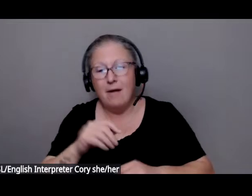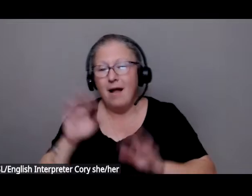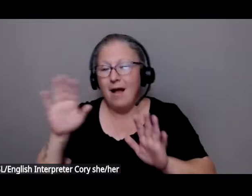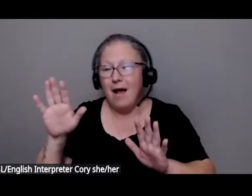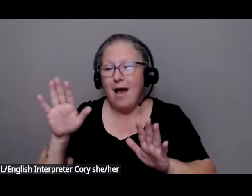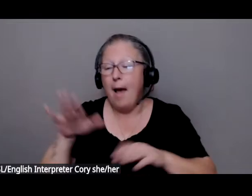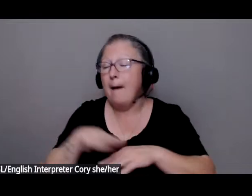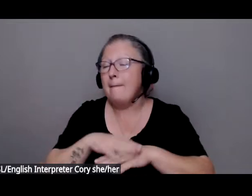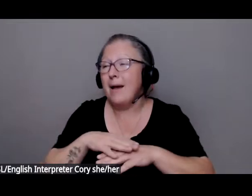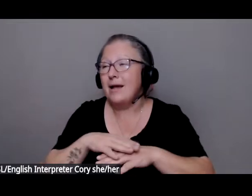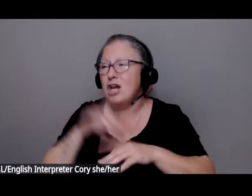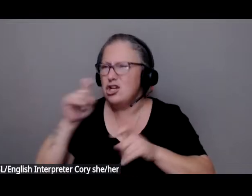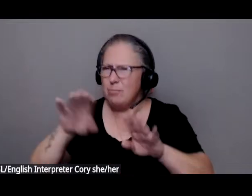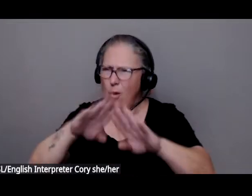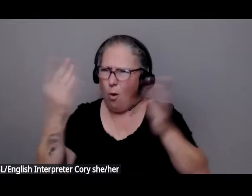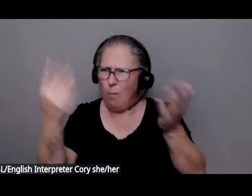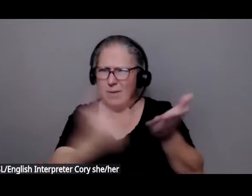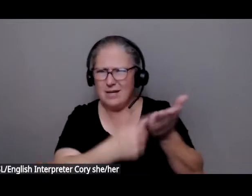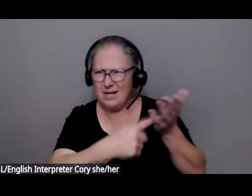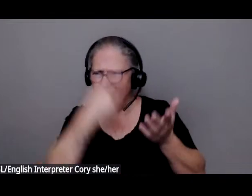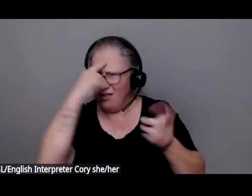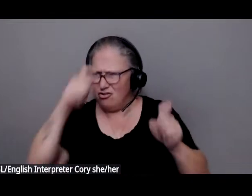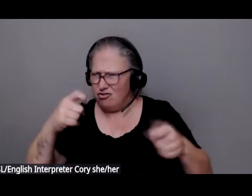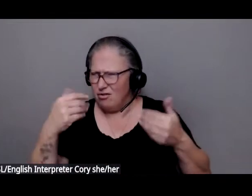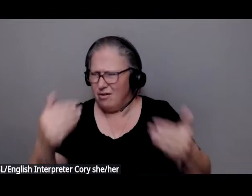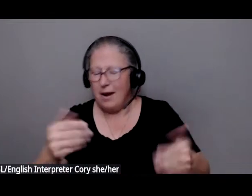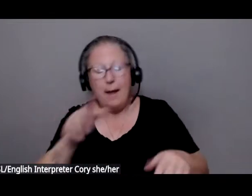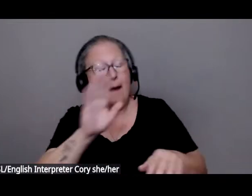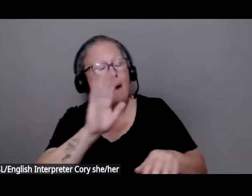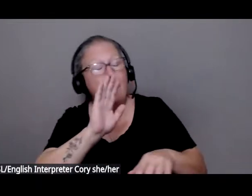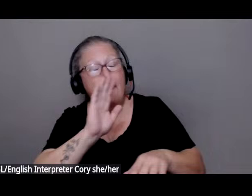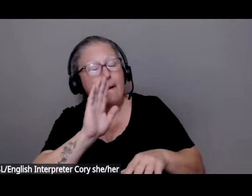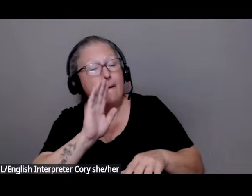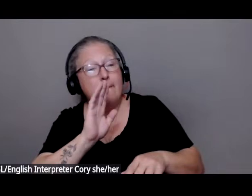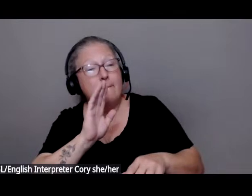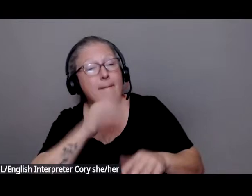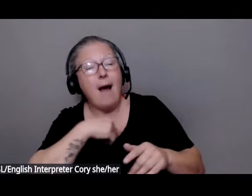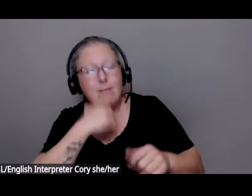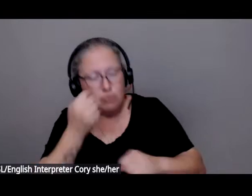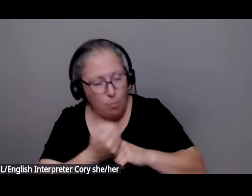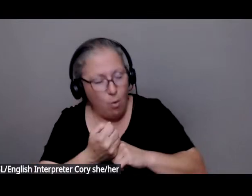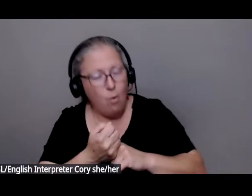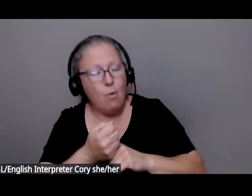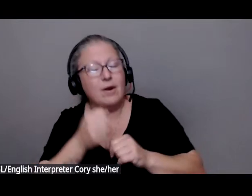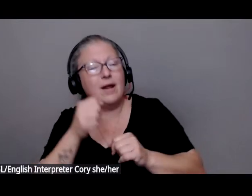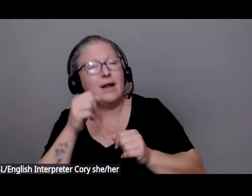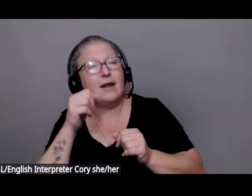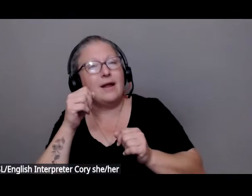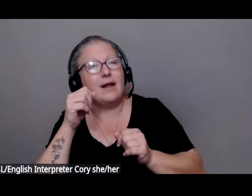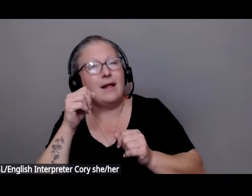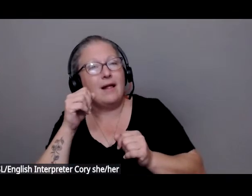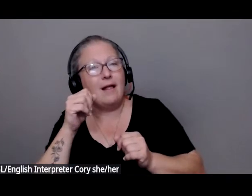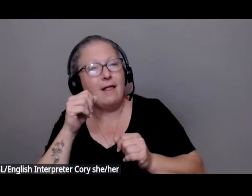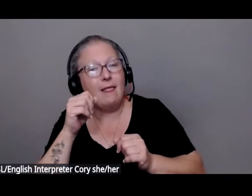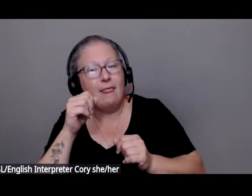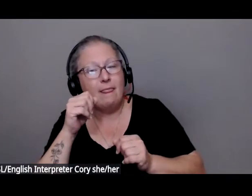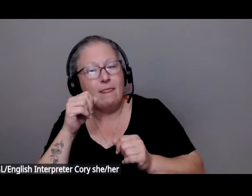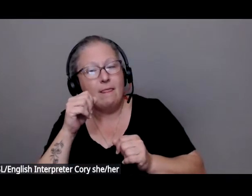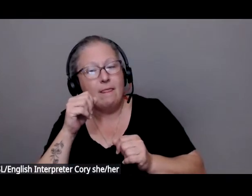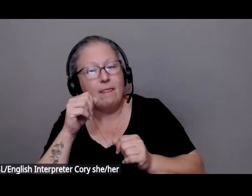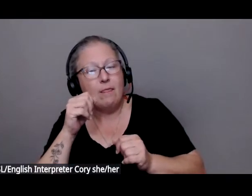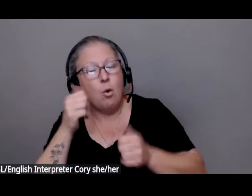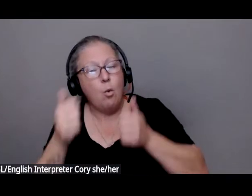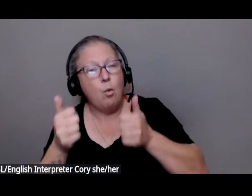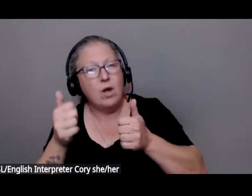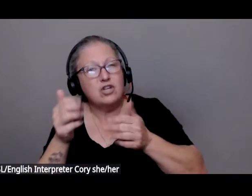It should line be is, kind of an open discussion, shouldn't it? bottom line is, I'm very supportive of the direction that you want to